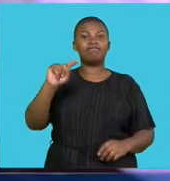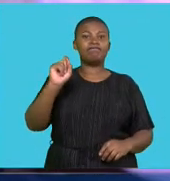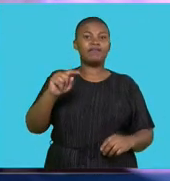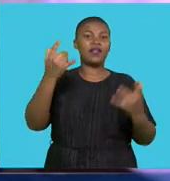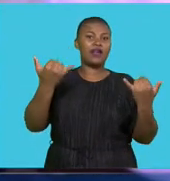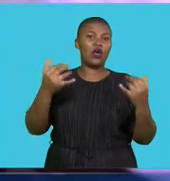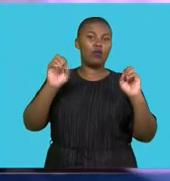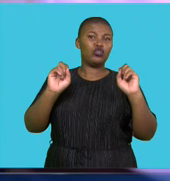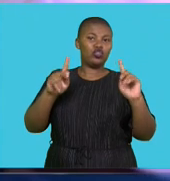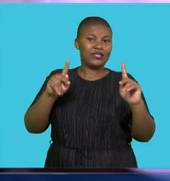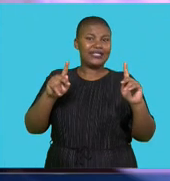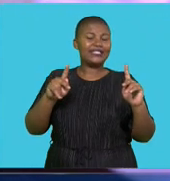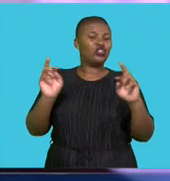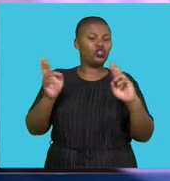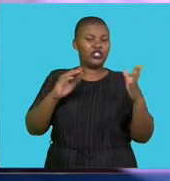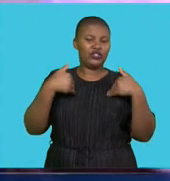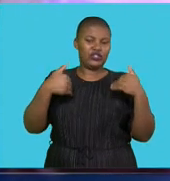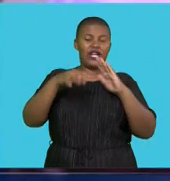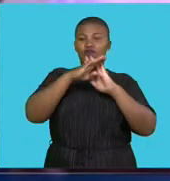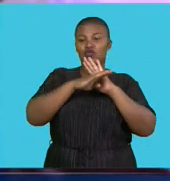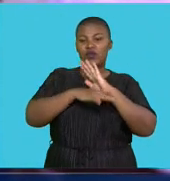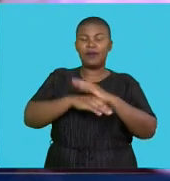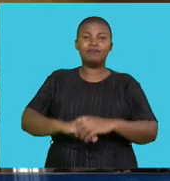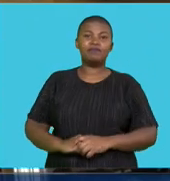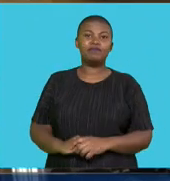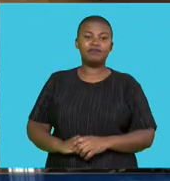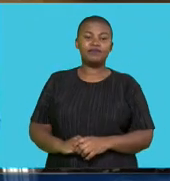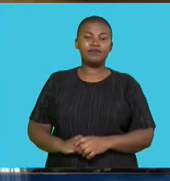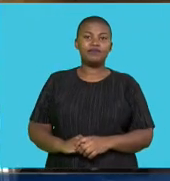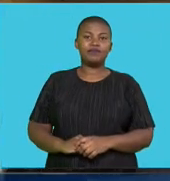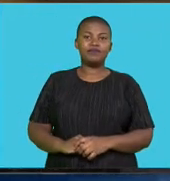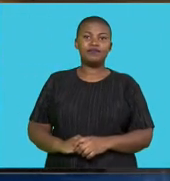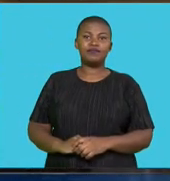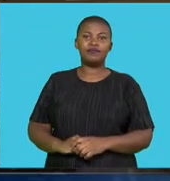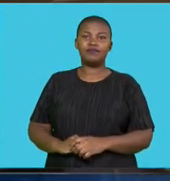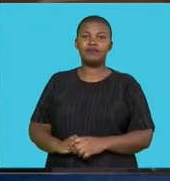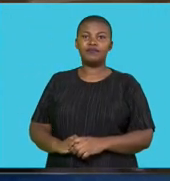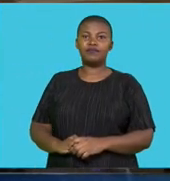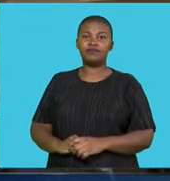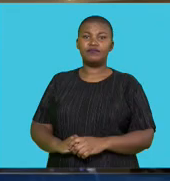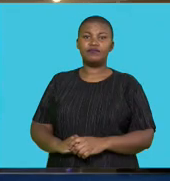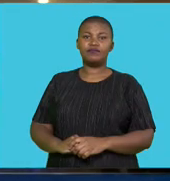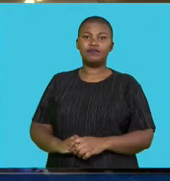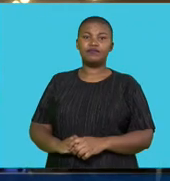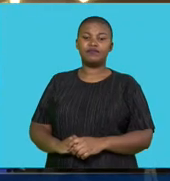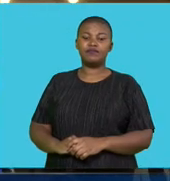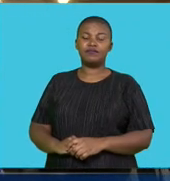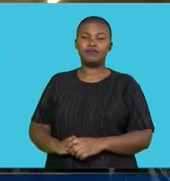gabusha ism bilo zabom. Eznda be enizo, Soweto TV, nginnoglungam tembo, nginbiga ngse renpegi.